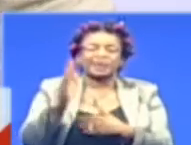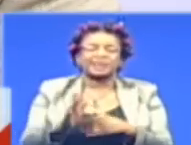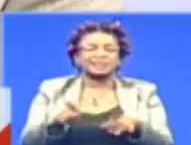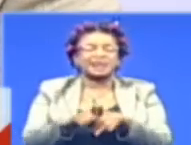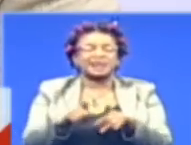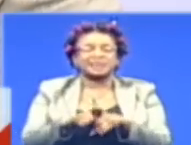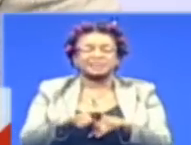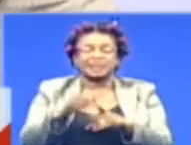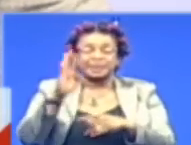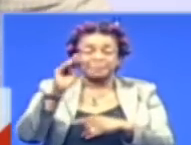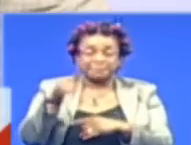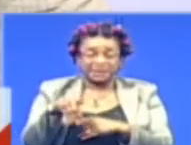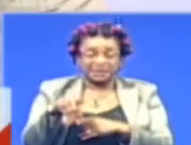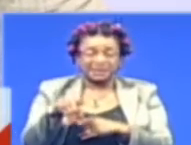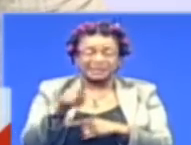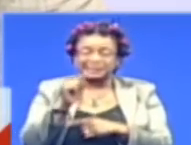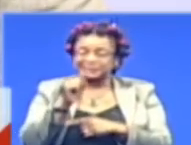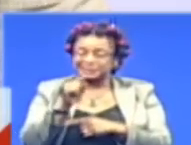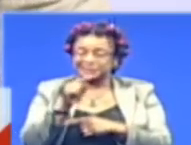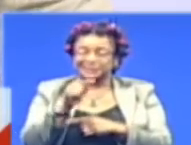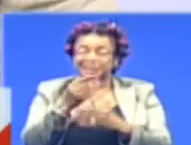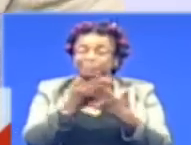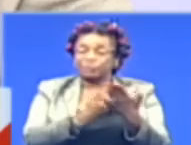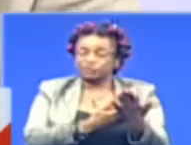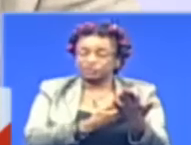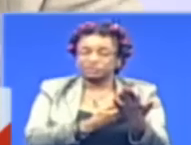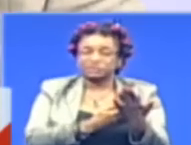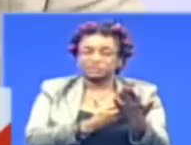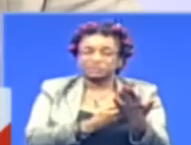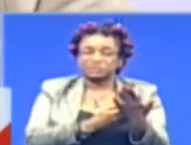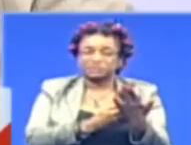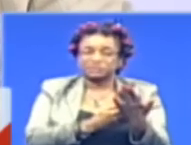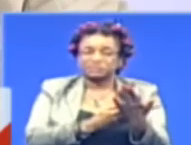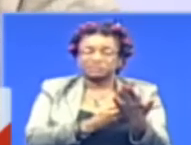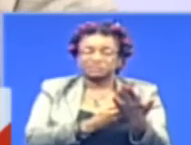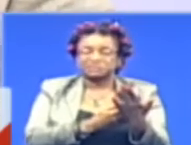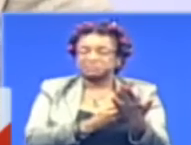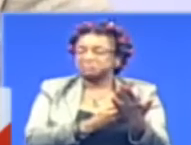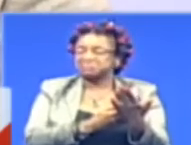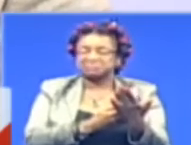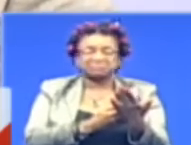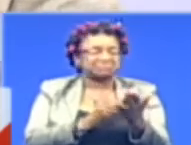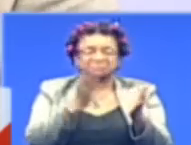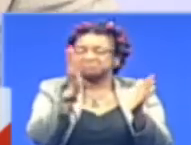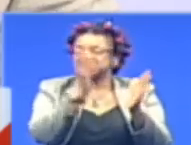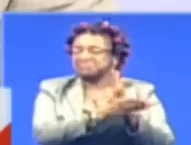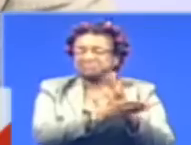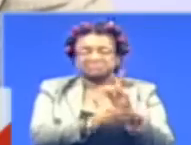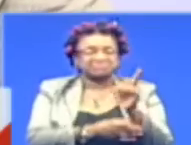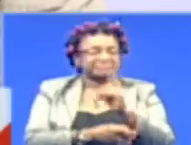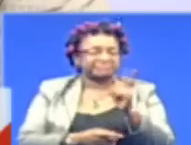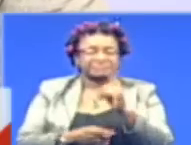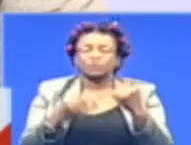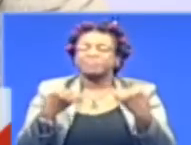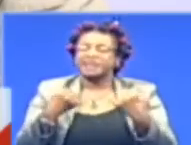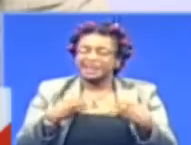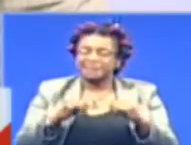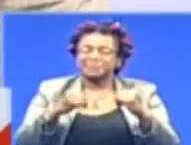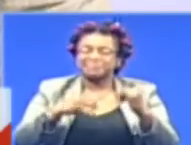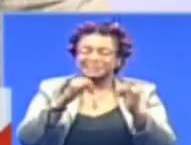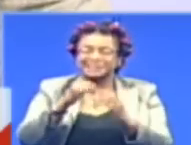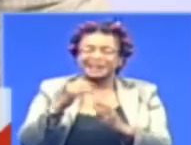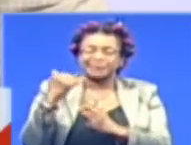is that this task force report won't be shelved in government selves. Okay. It will be implemented to the letter. All right.